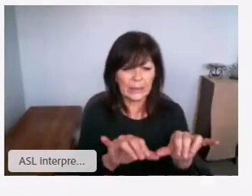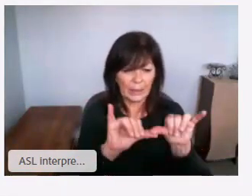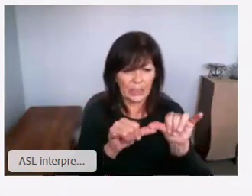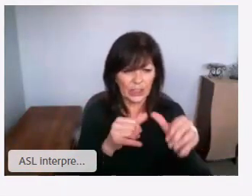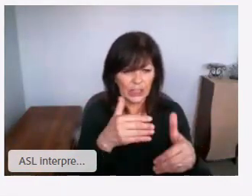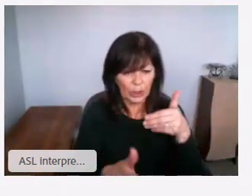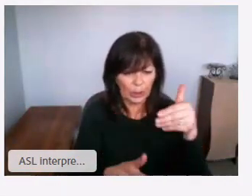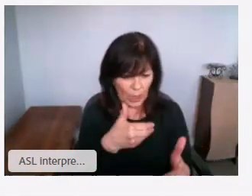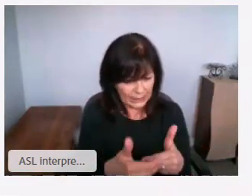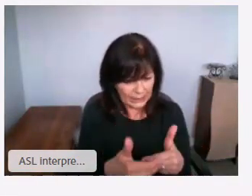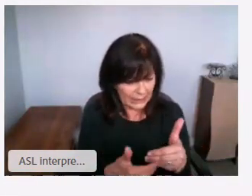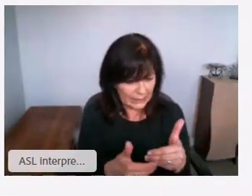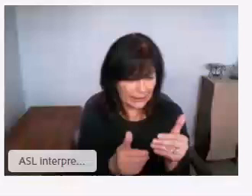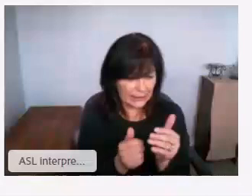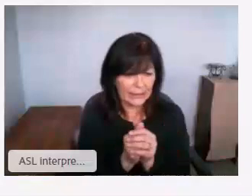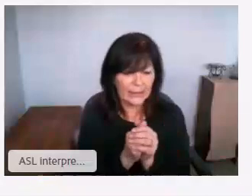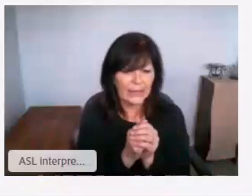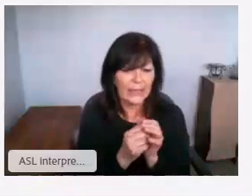process.